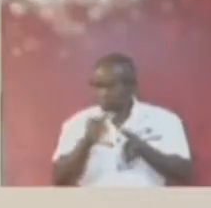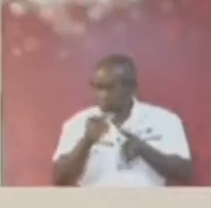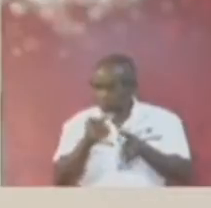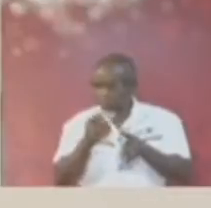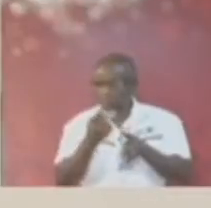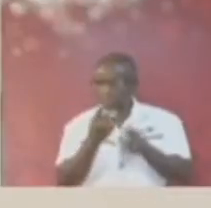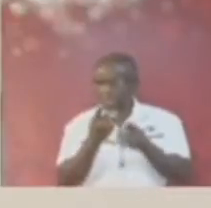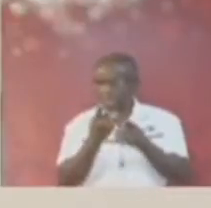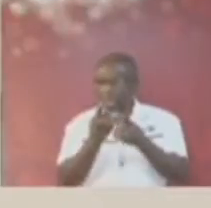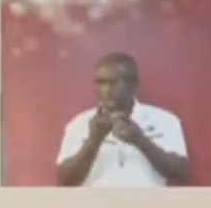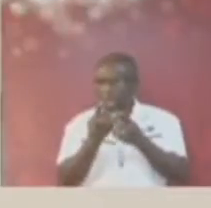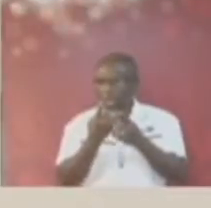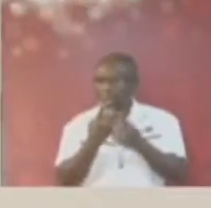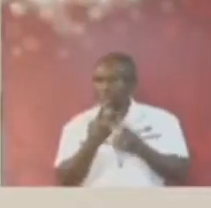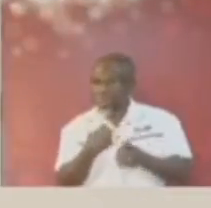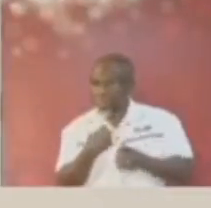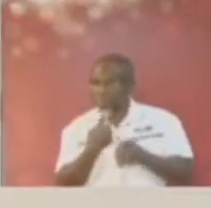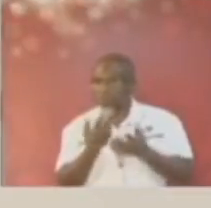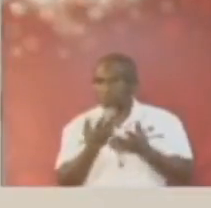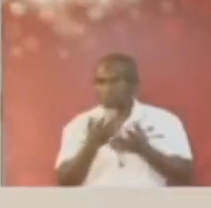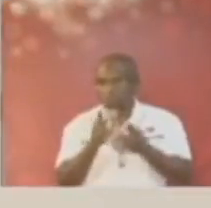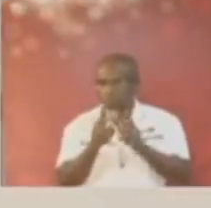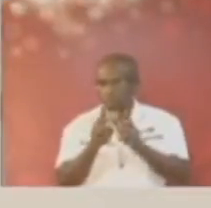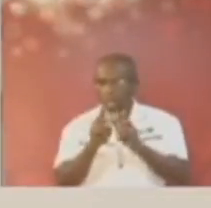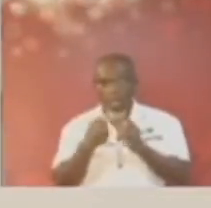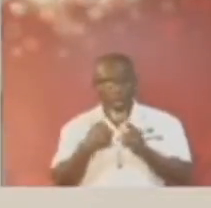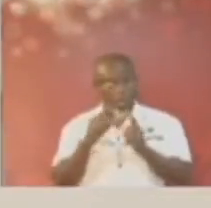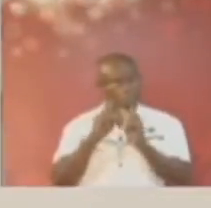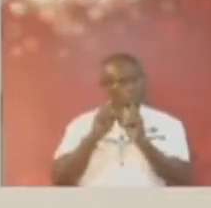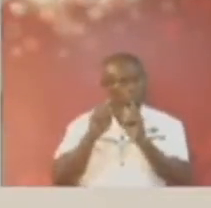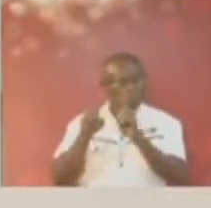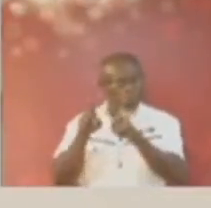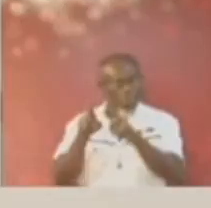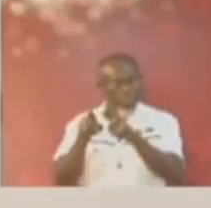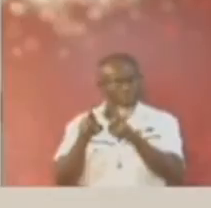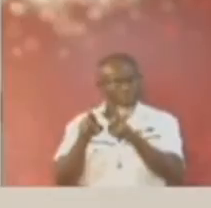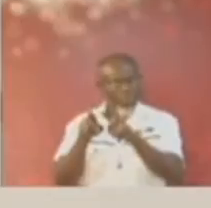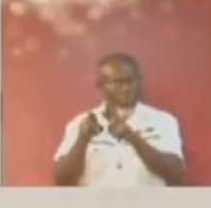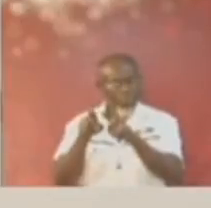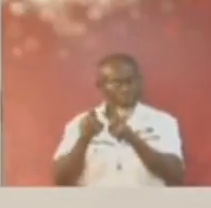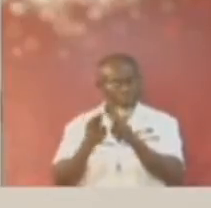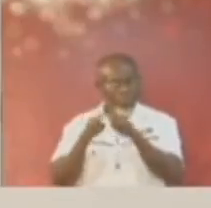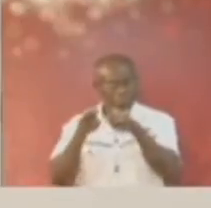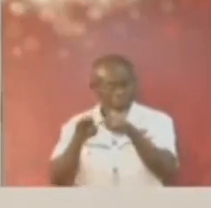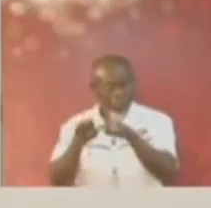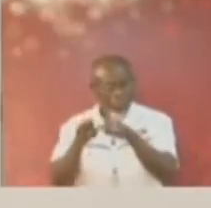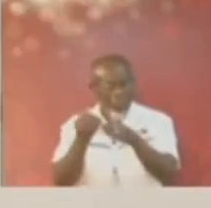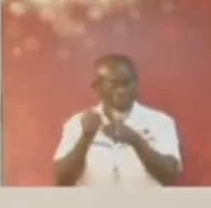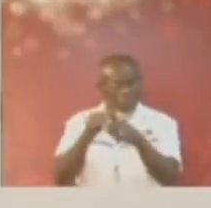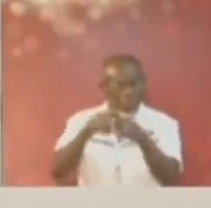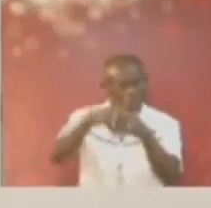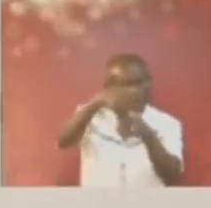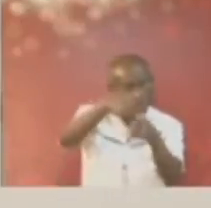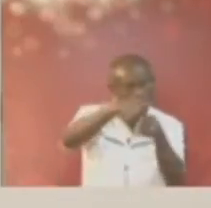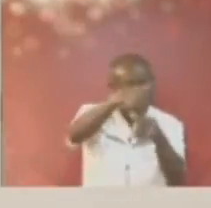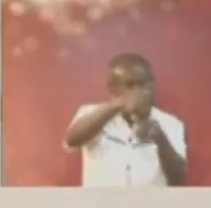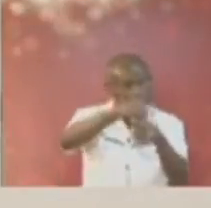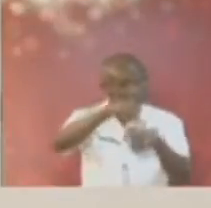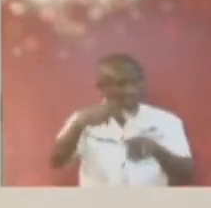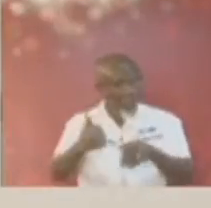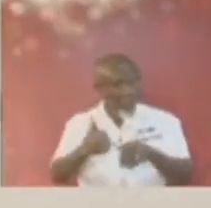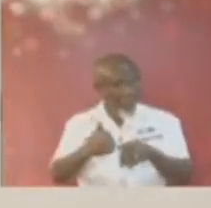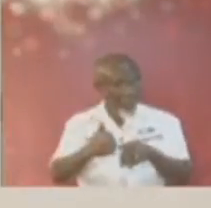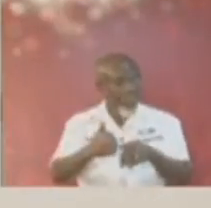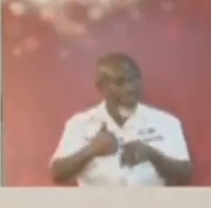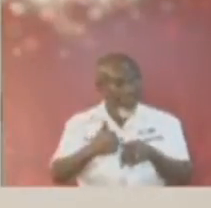that information will be updated. But one of the things that I want to take the opportunity to emphasize is that the